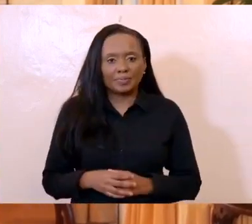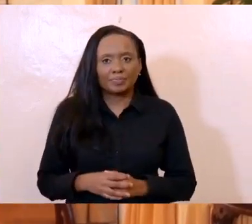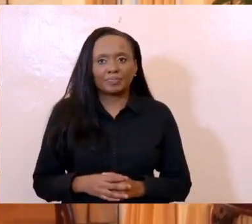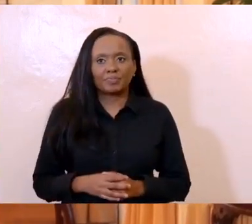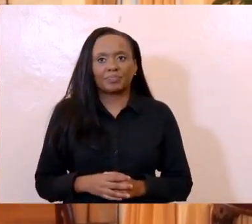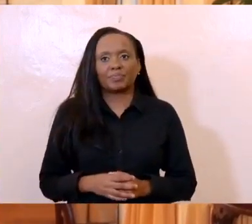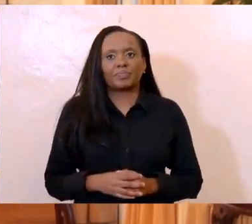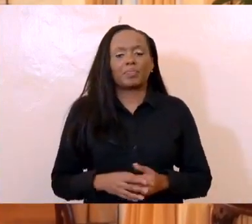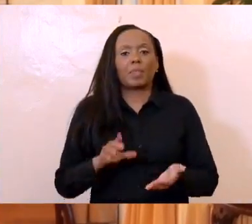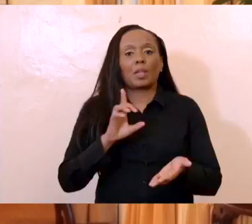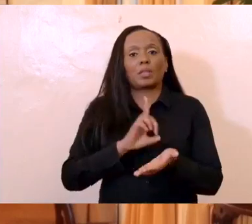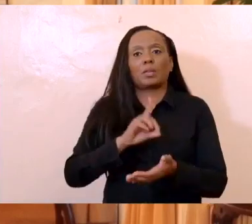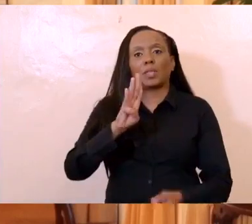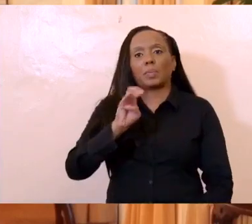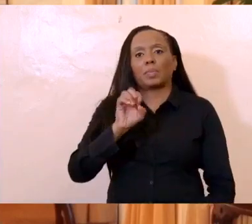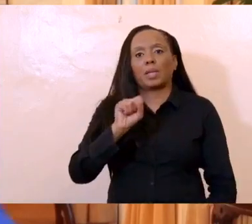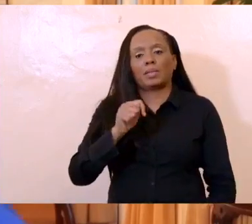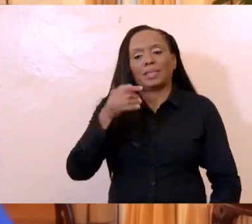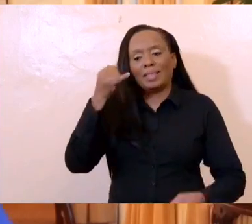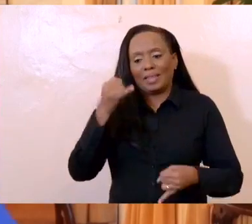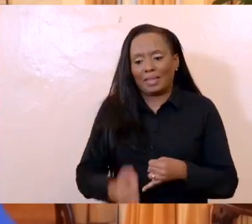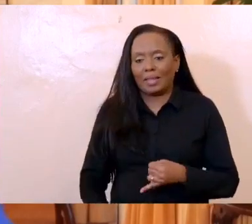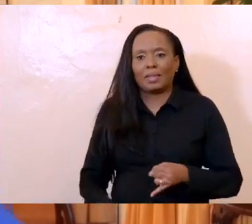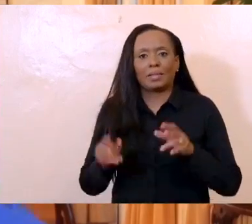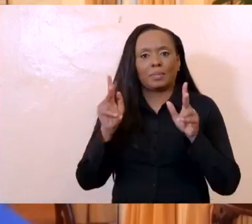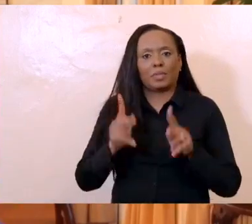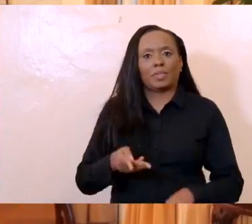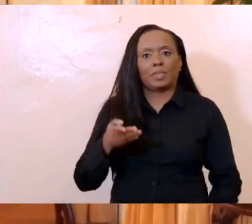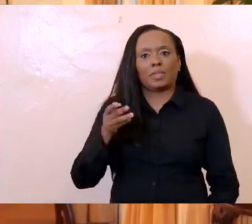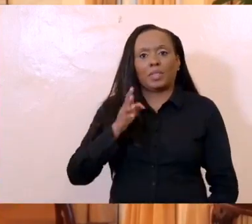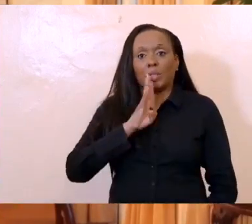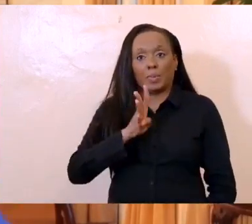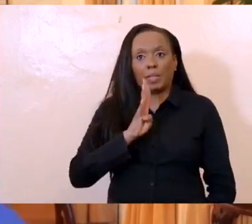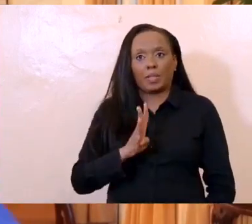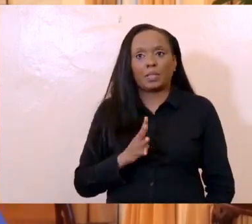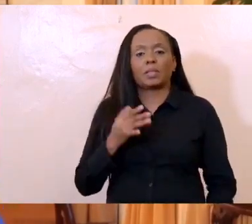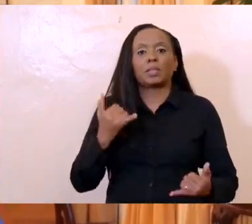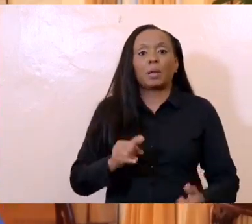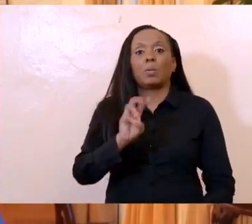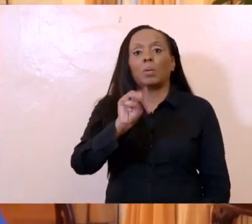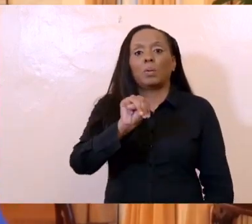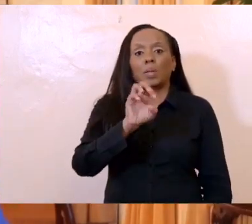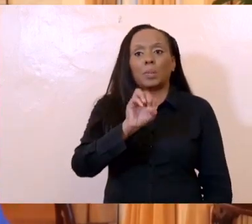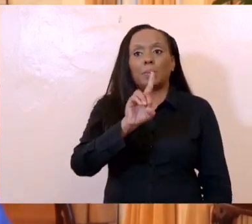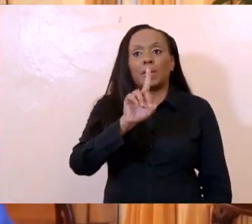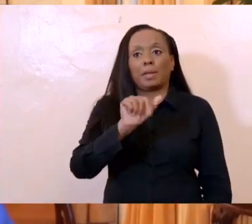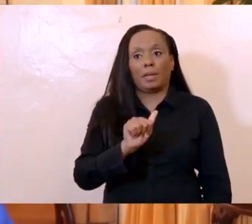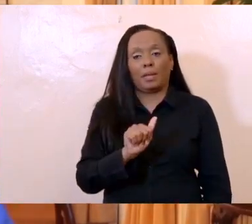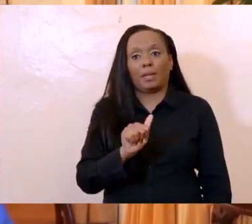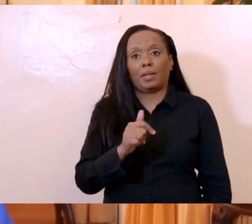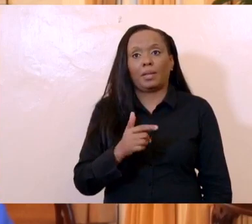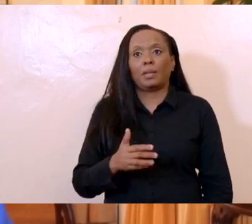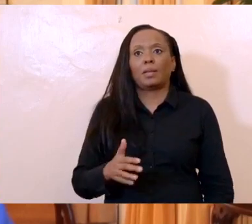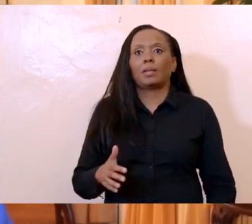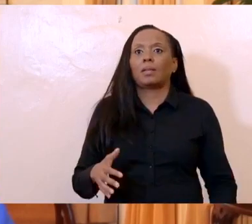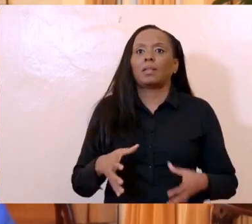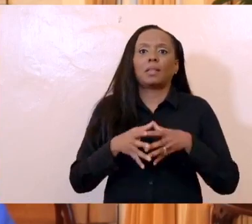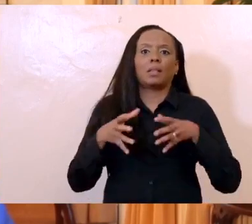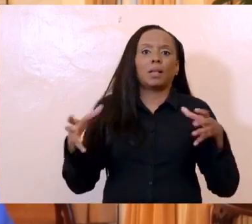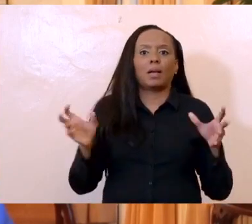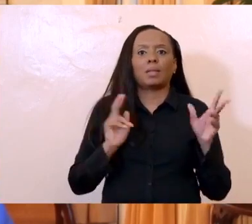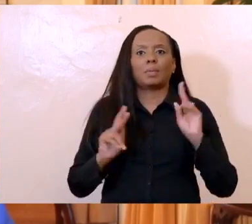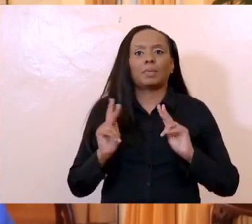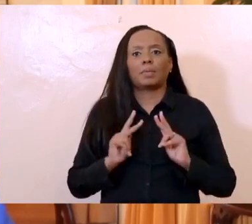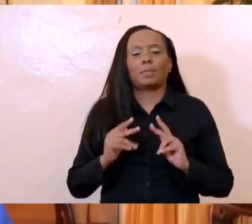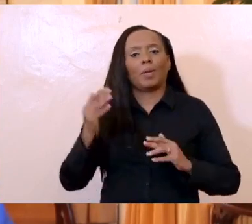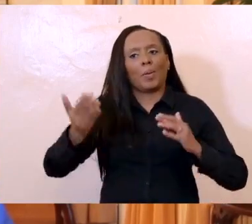Dr. Best was our last presenter for this evening. We now have members of the media with us. I think we have a full house. Let